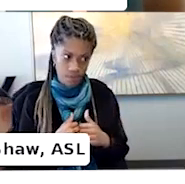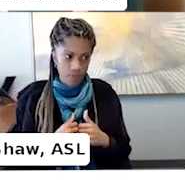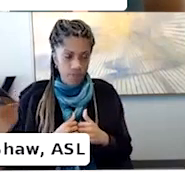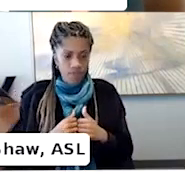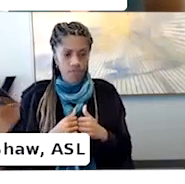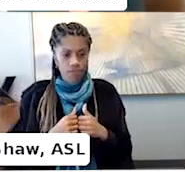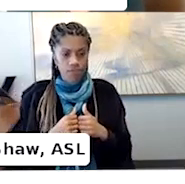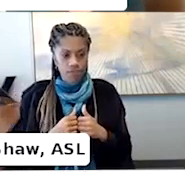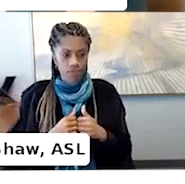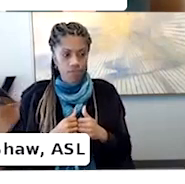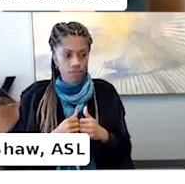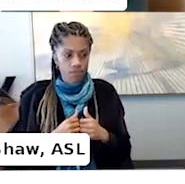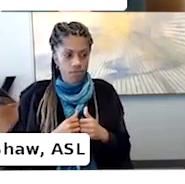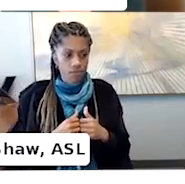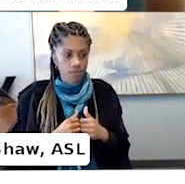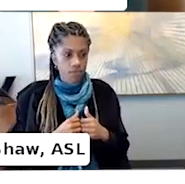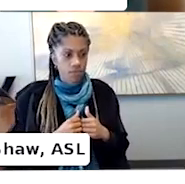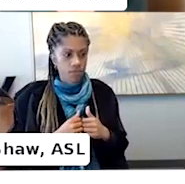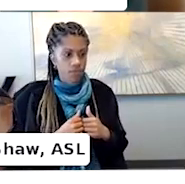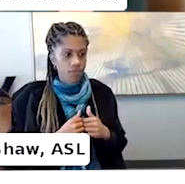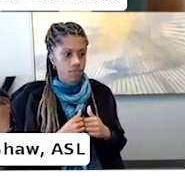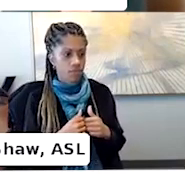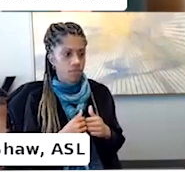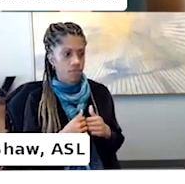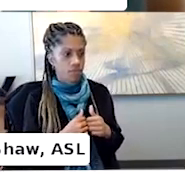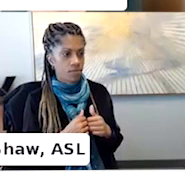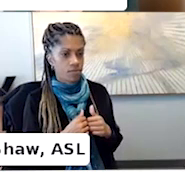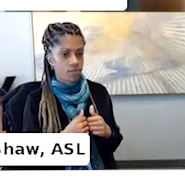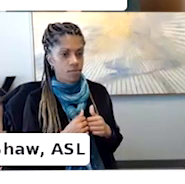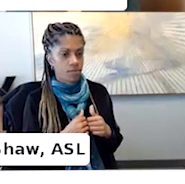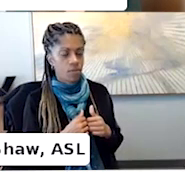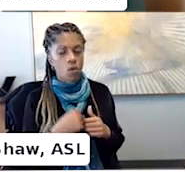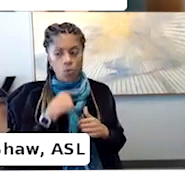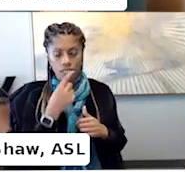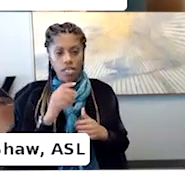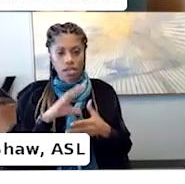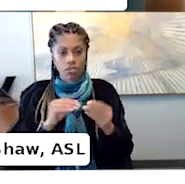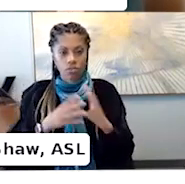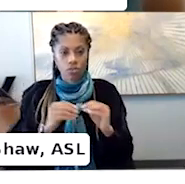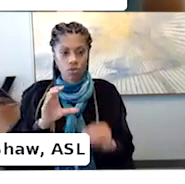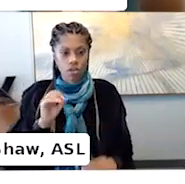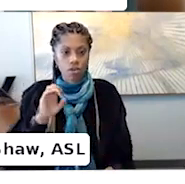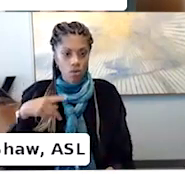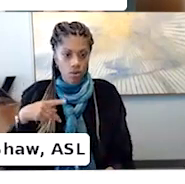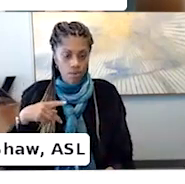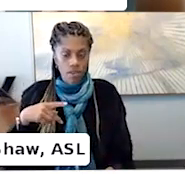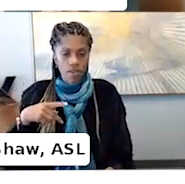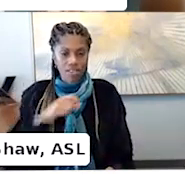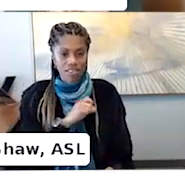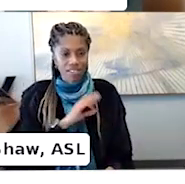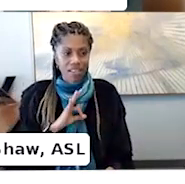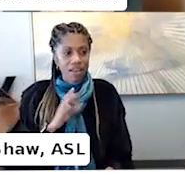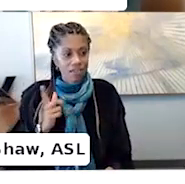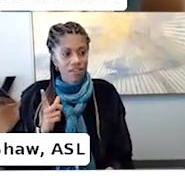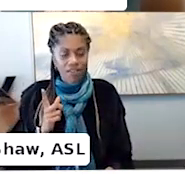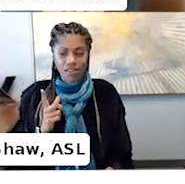actually to participate in the StoryCorps recording themselves so that they know firsthand what the experience of that connection and